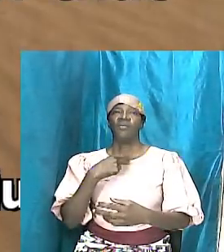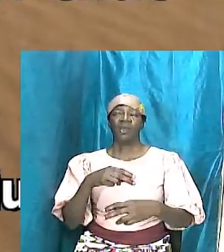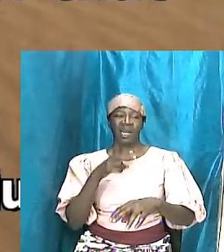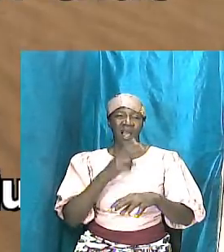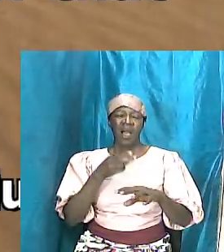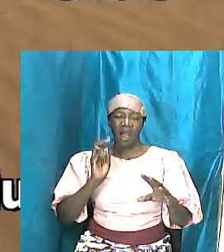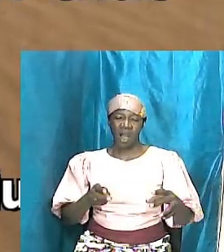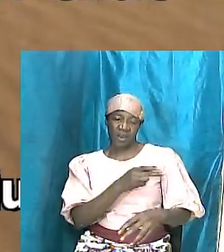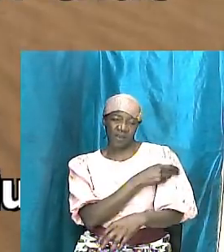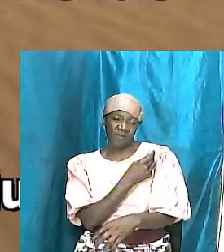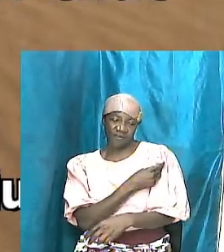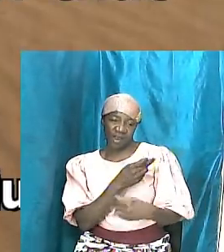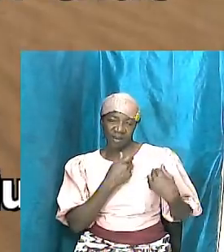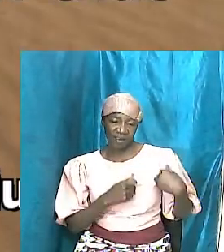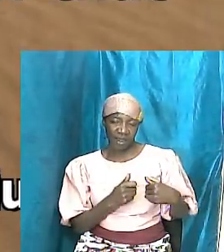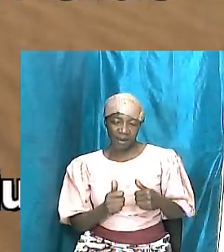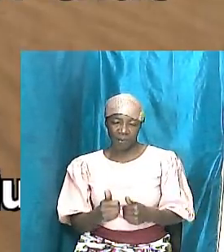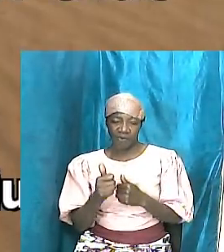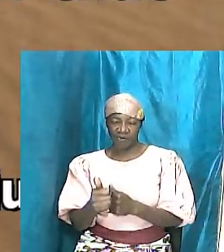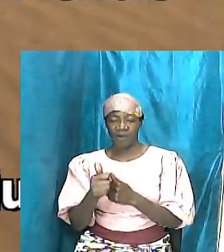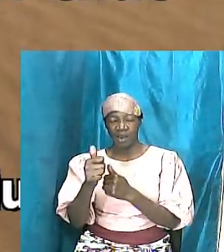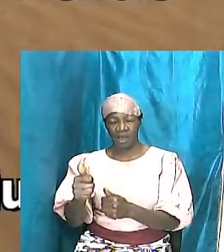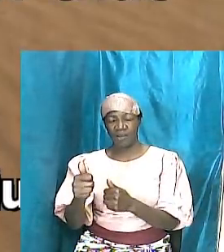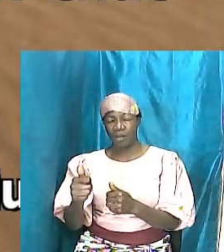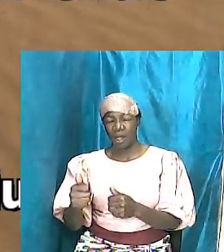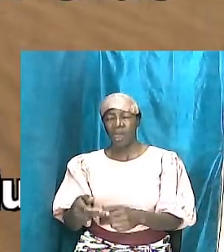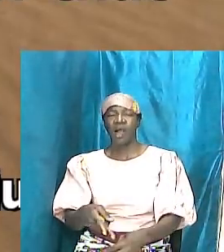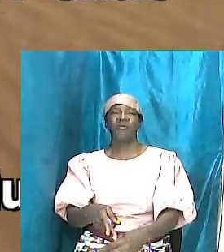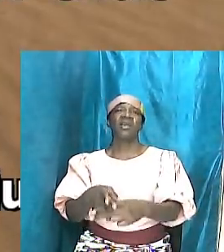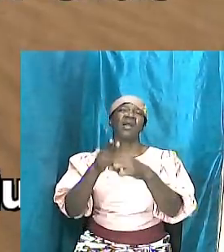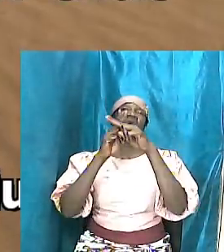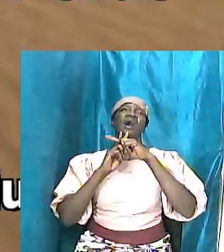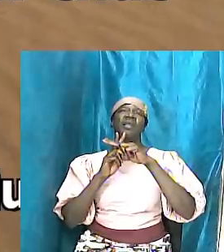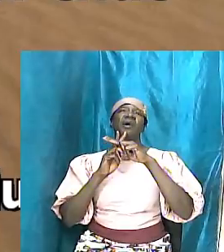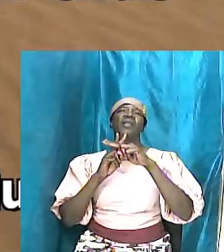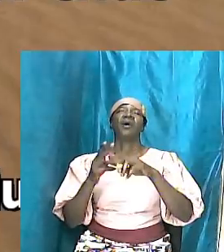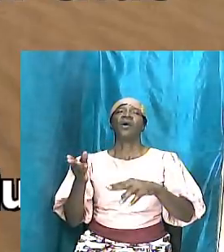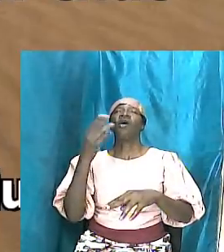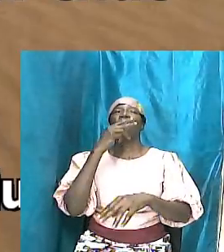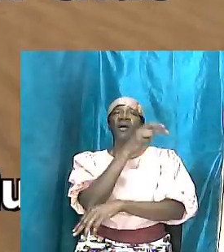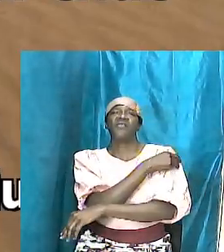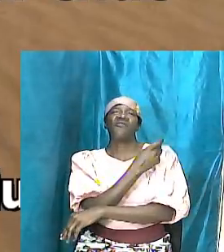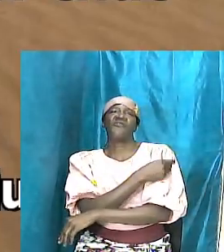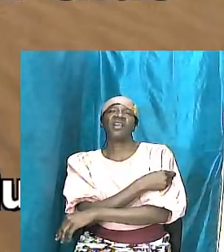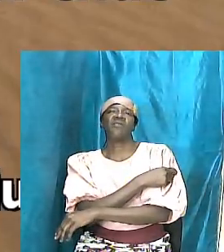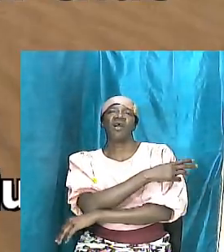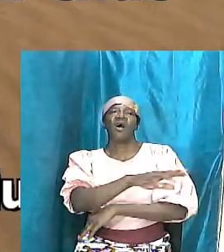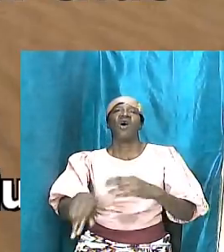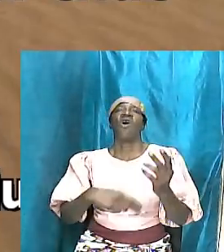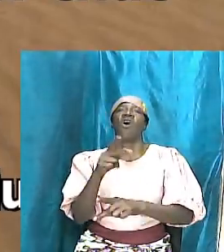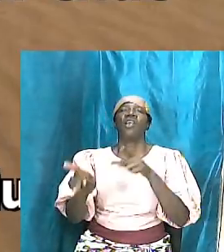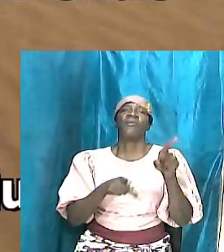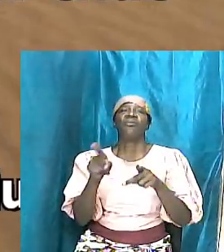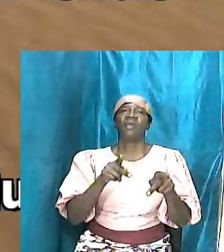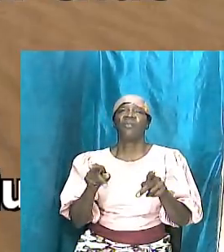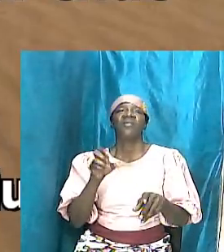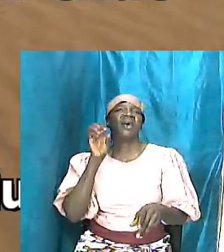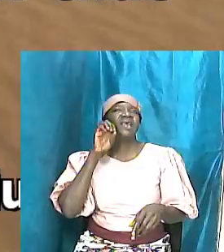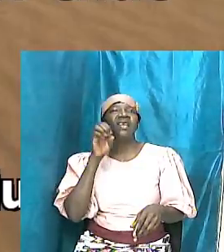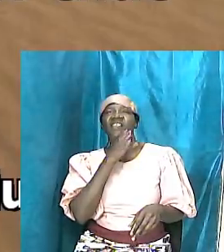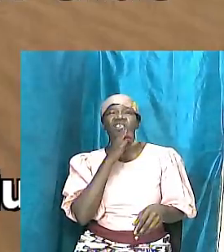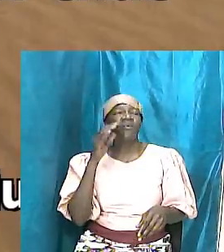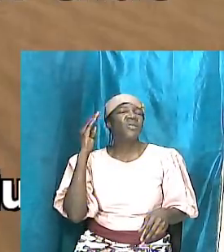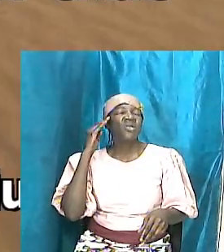Pharaoh's heart, that he shall follow after them, and I will be honored upon Pharaoh and upon all his hosts, that the Egyptians may know